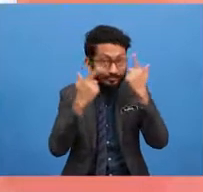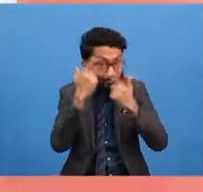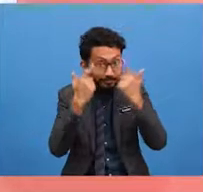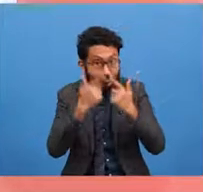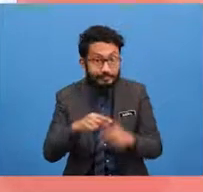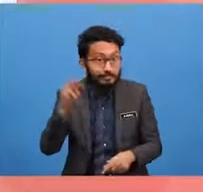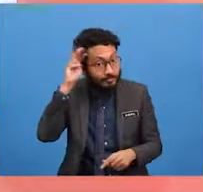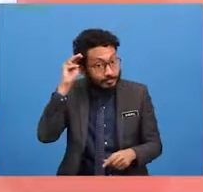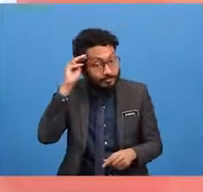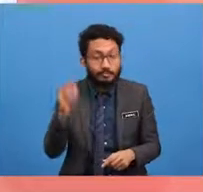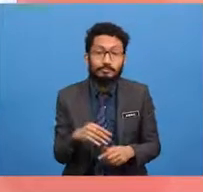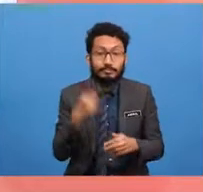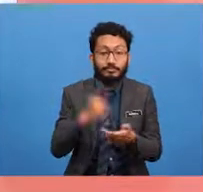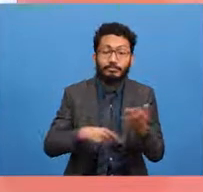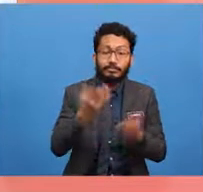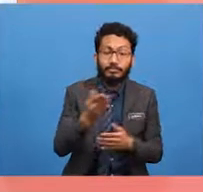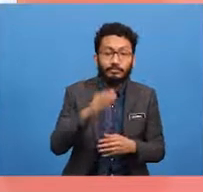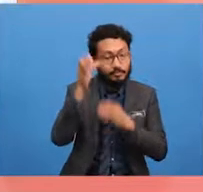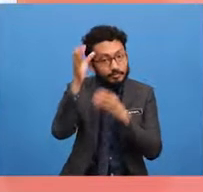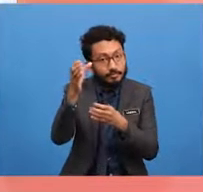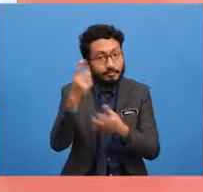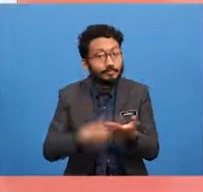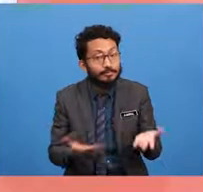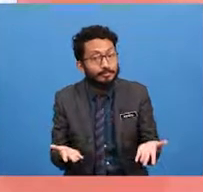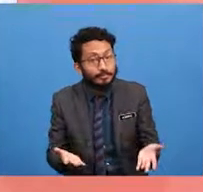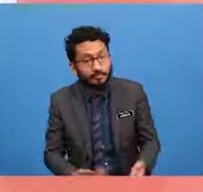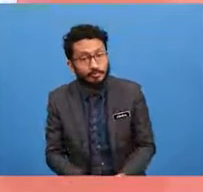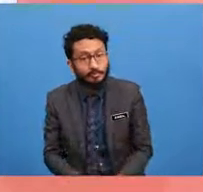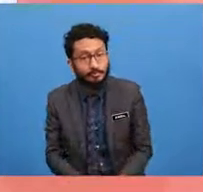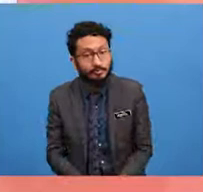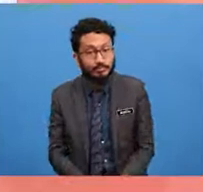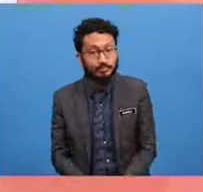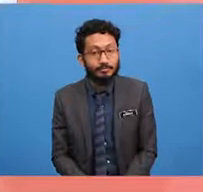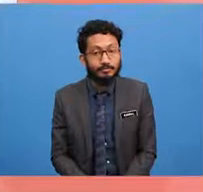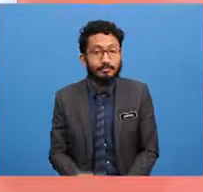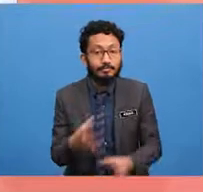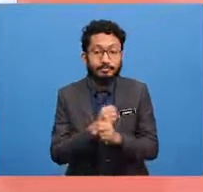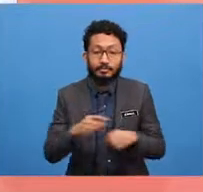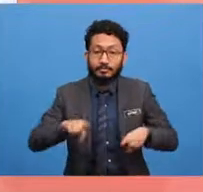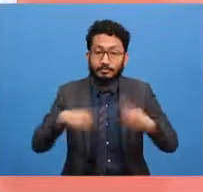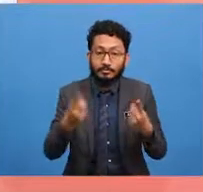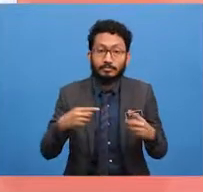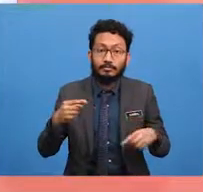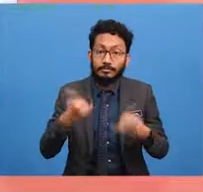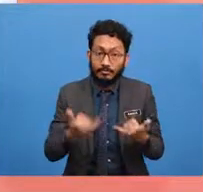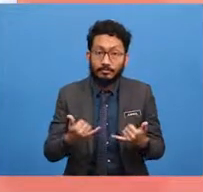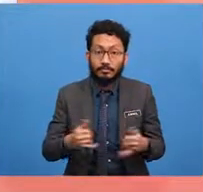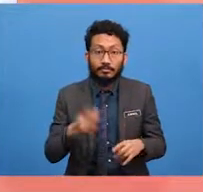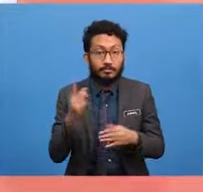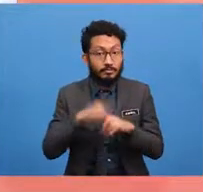suggest? Well, got to go now. Can't wait to hear from you. Yours, Andrew.